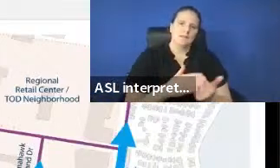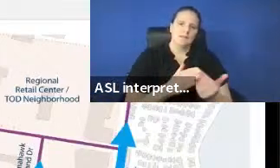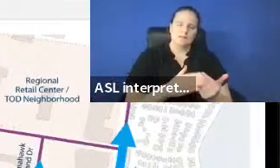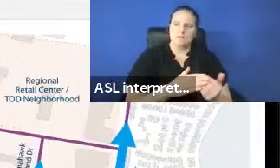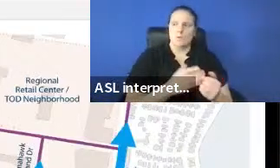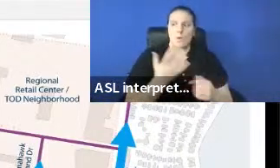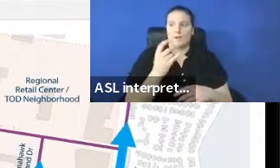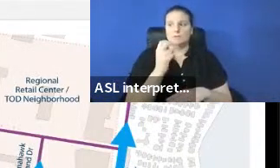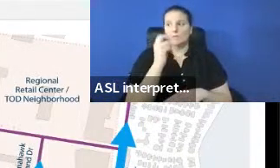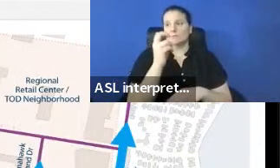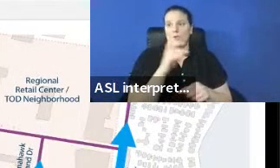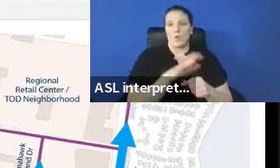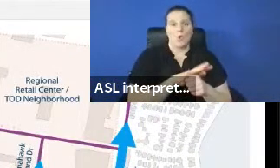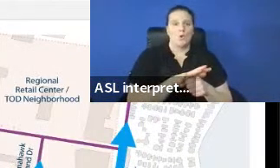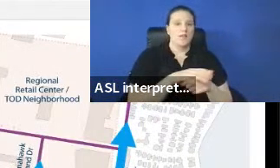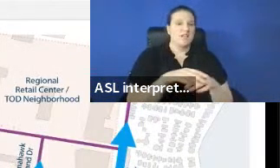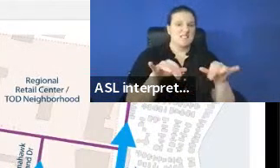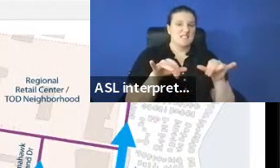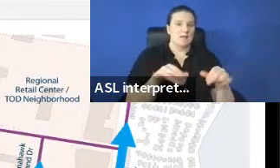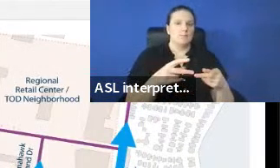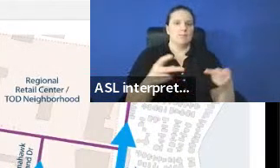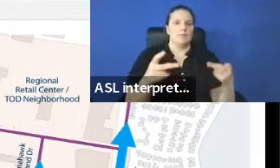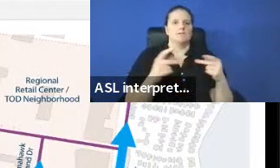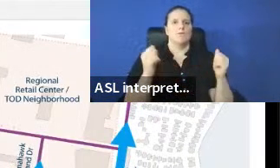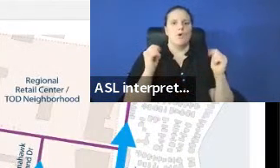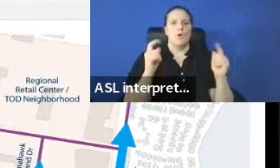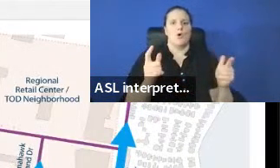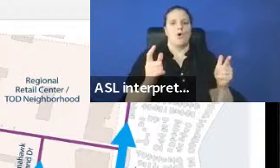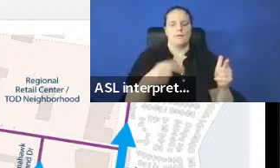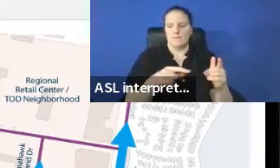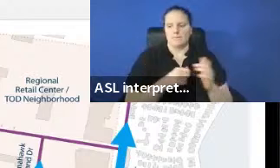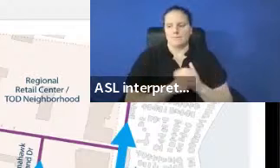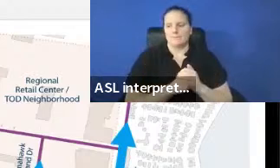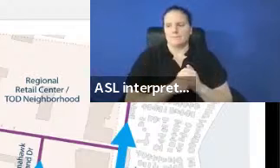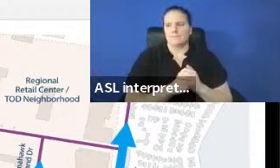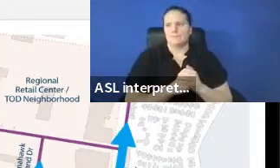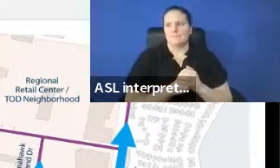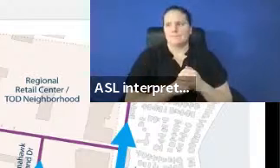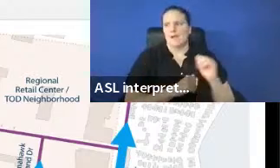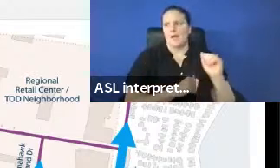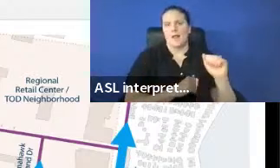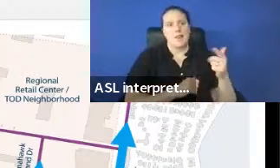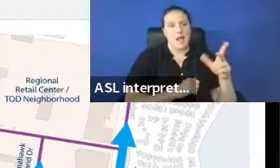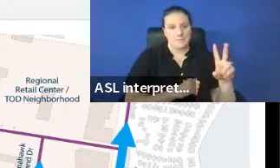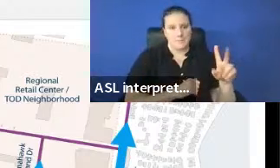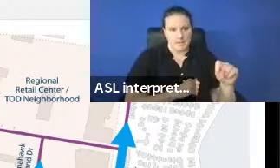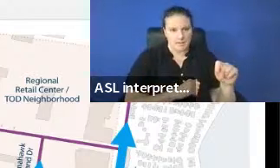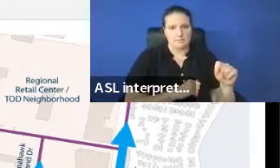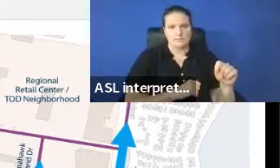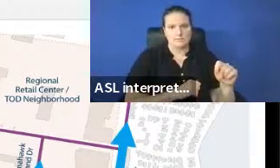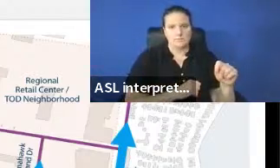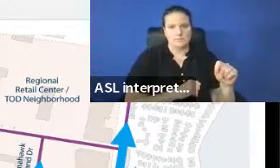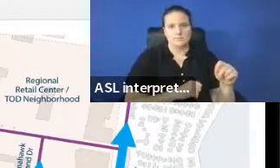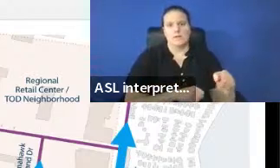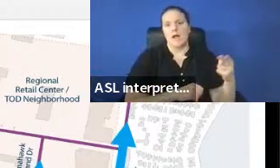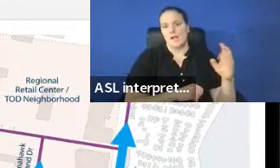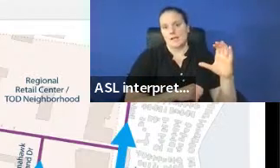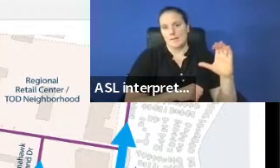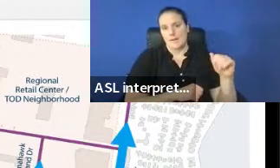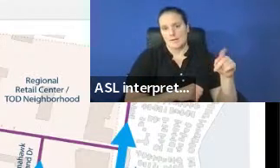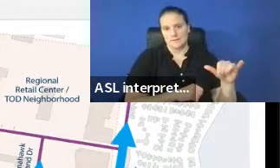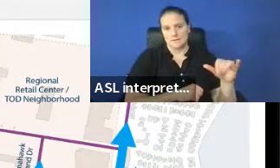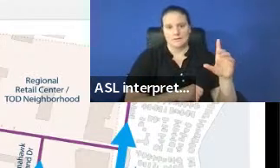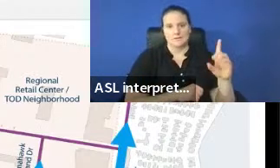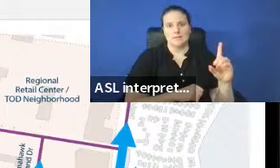generally located in the same place for all of them. The alignment, whether it's the high capacity transit, whether it's BRT or